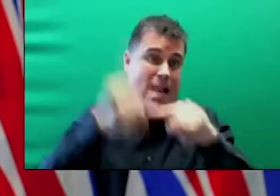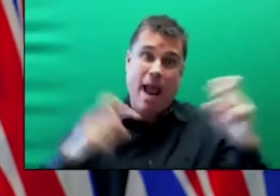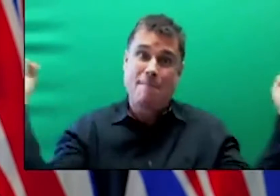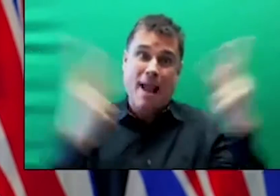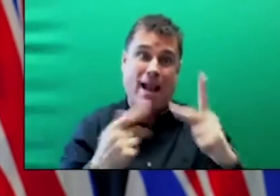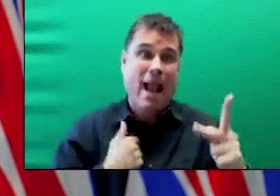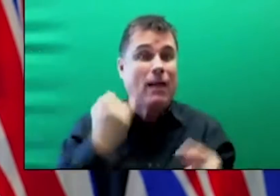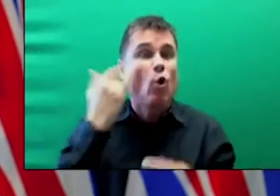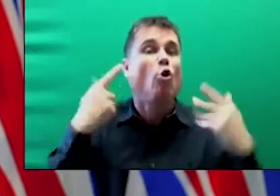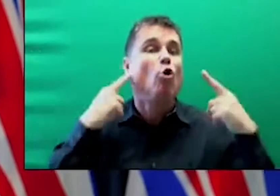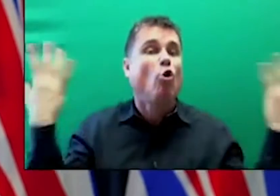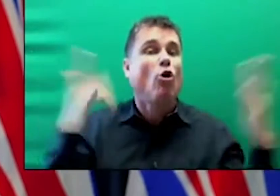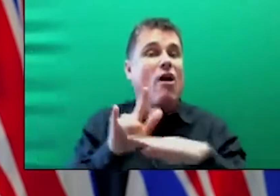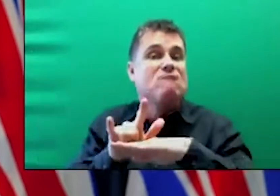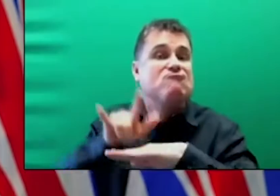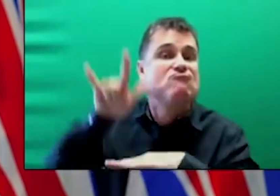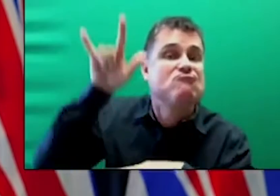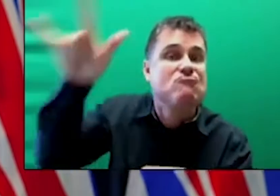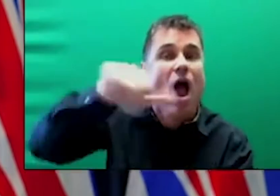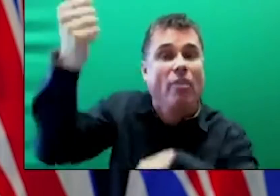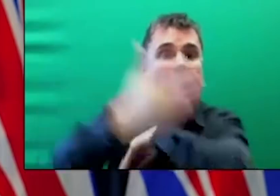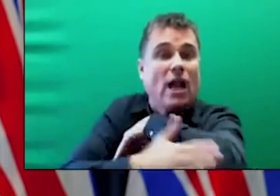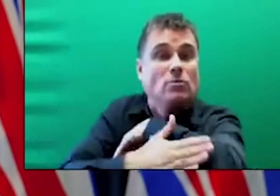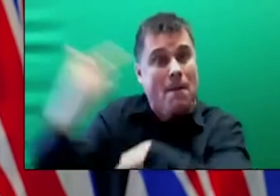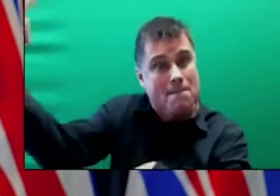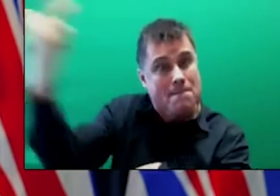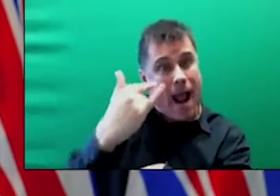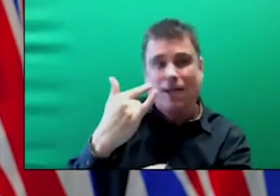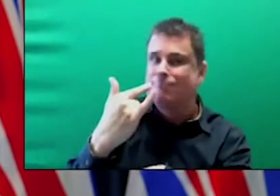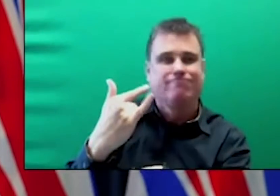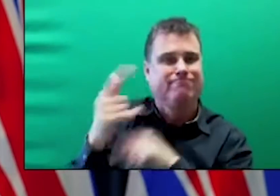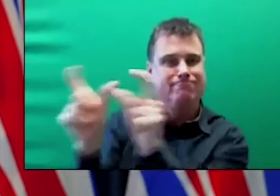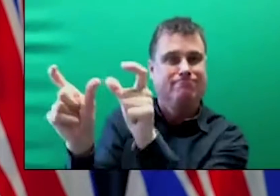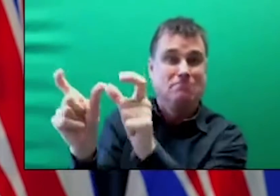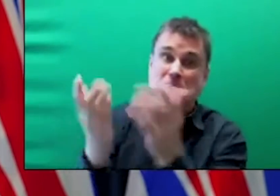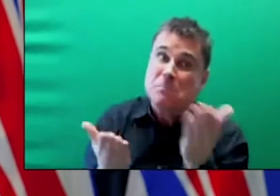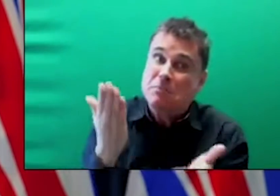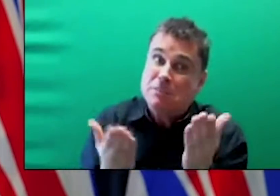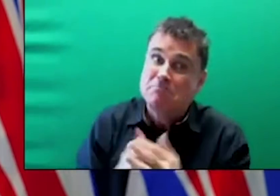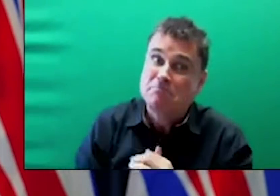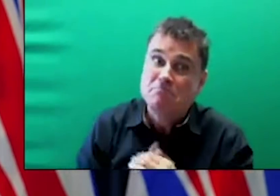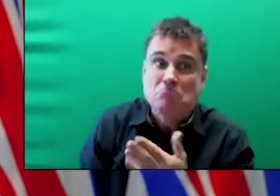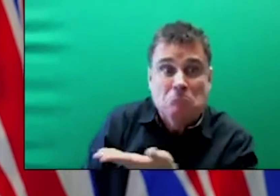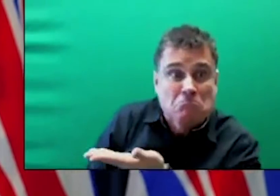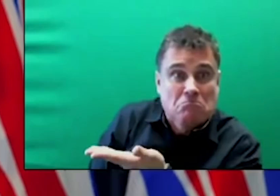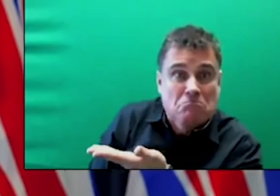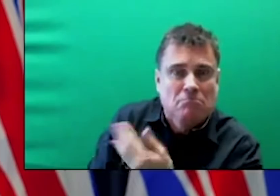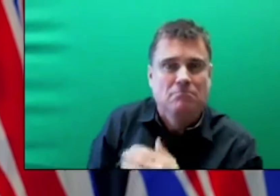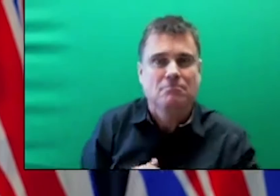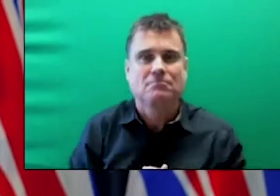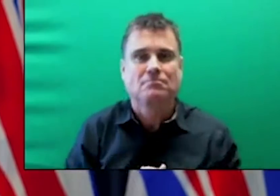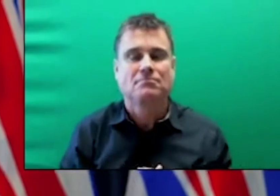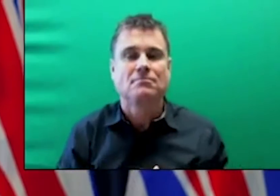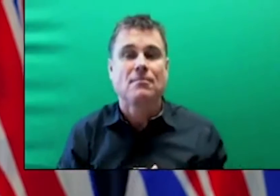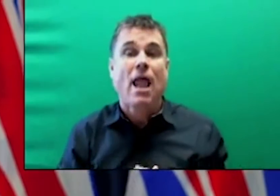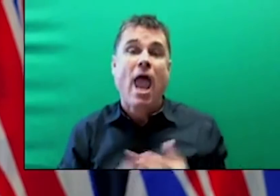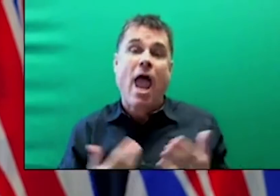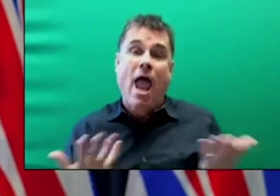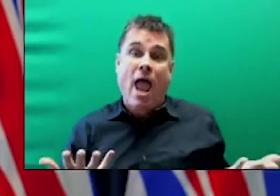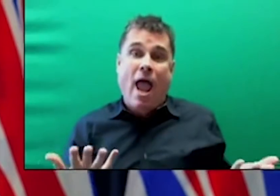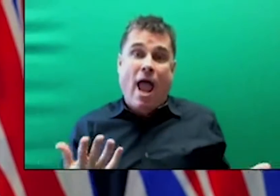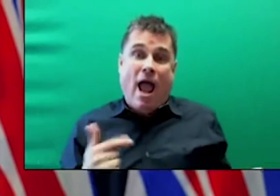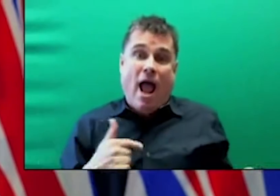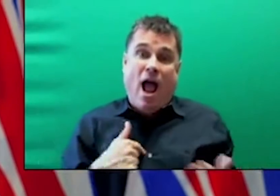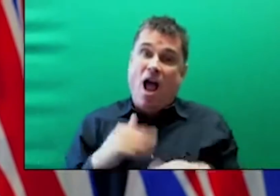seen starting to level off, but high spikes in cases as they're getting towards the spring break. We don't have the same concerns